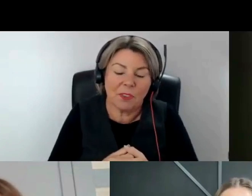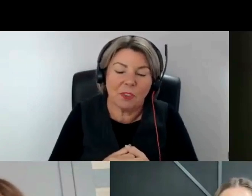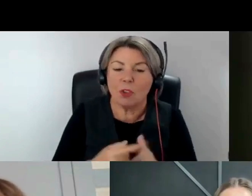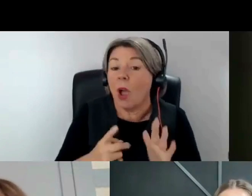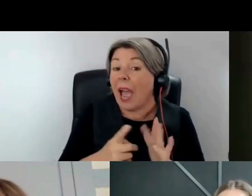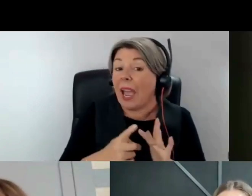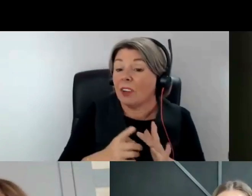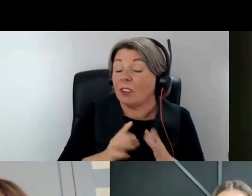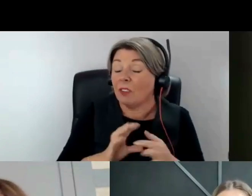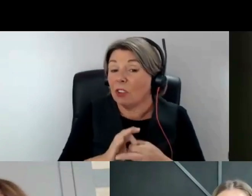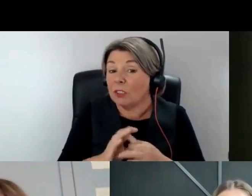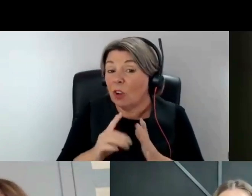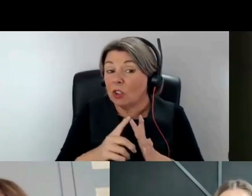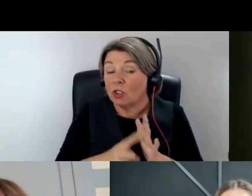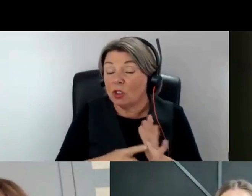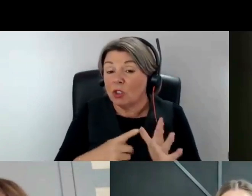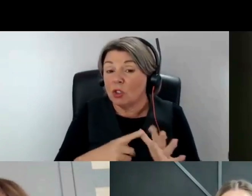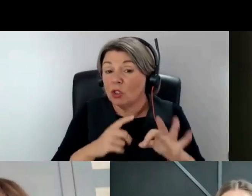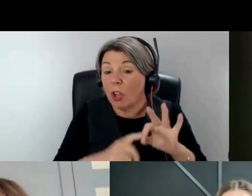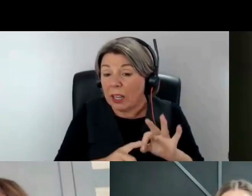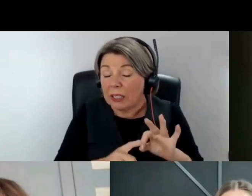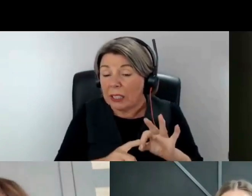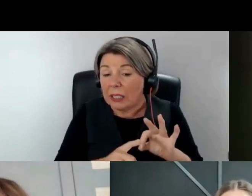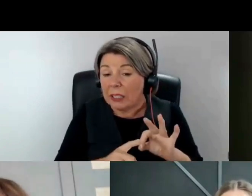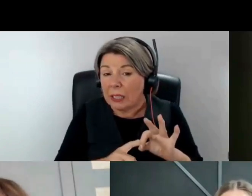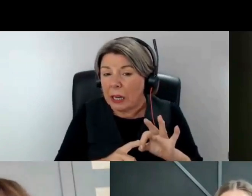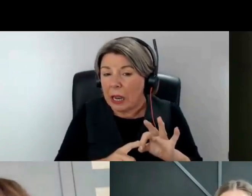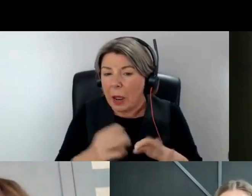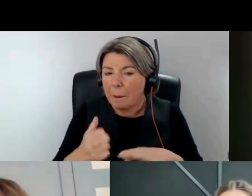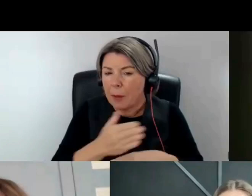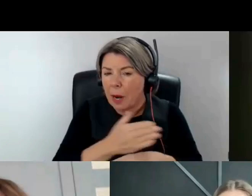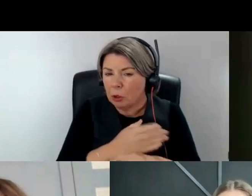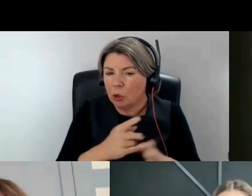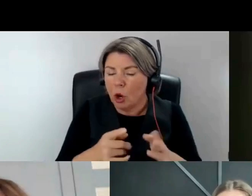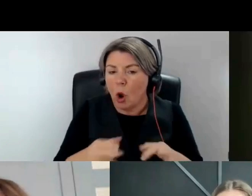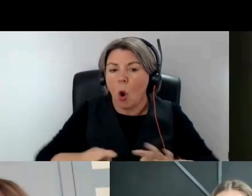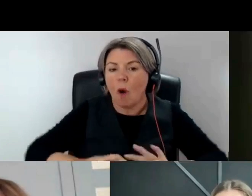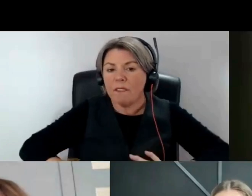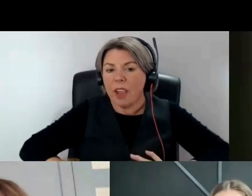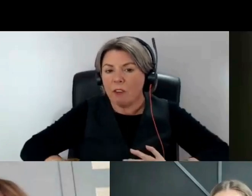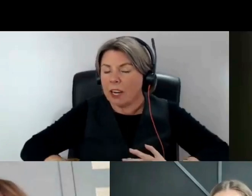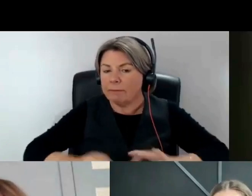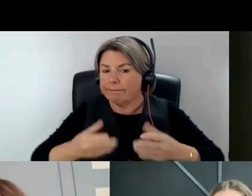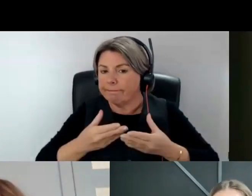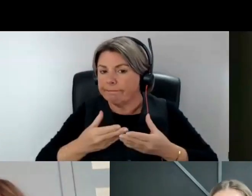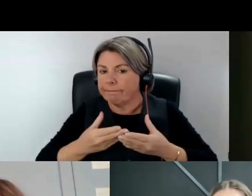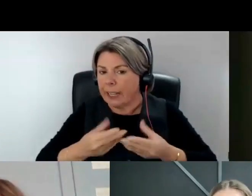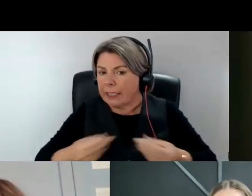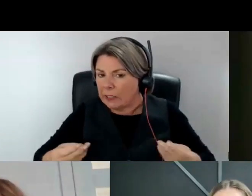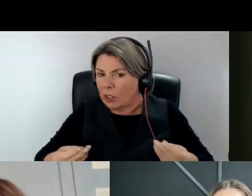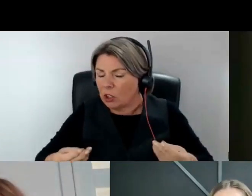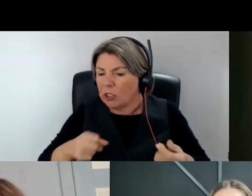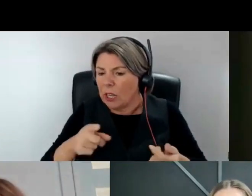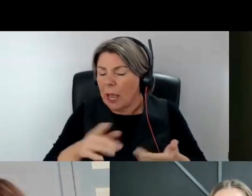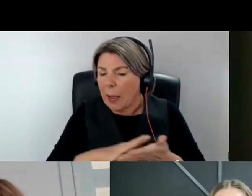related question from Jacqueline about premature ovarian insufficiency resulting in early menopause,